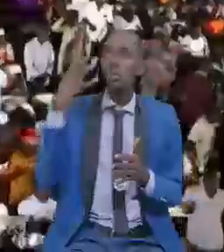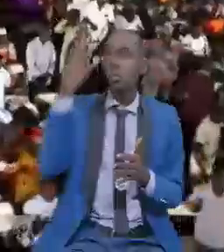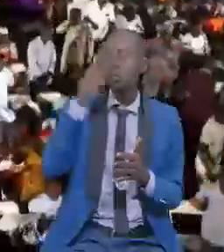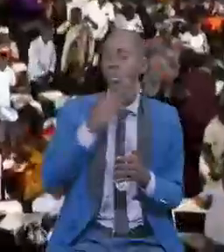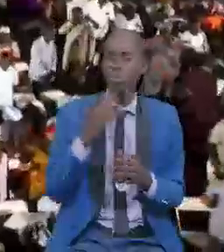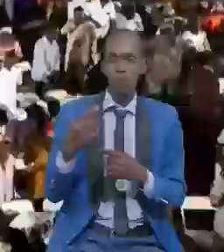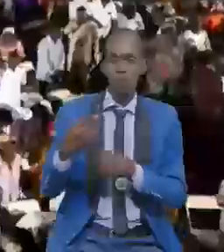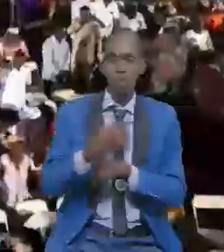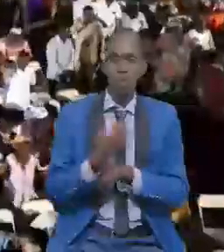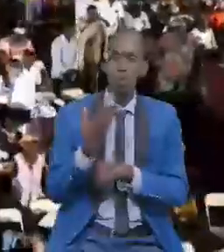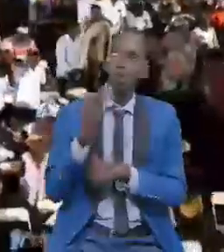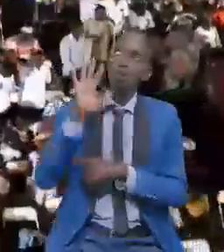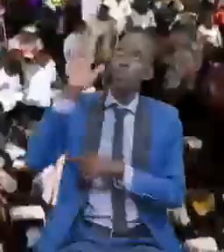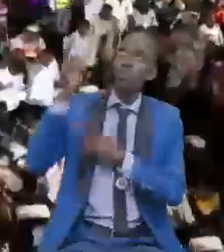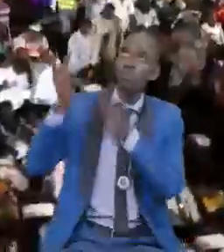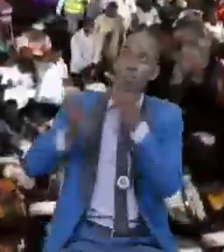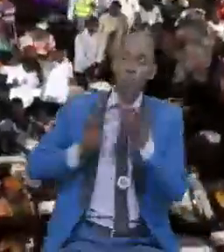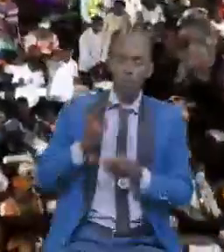in my heart.